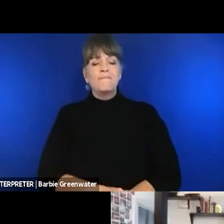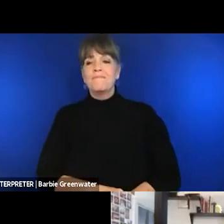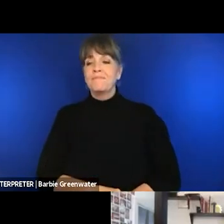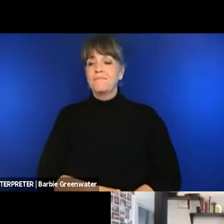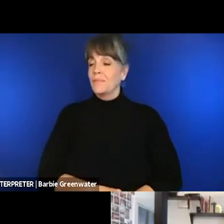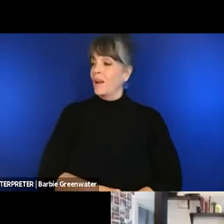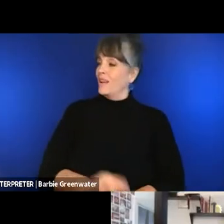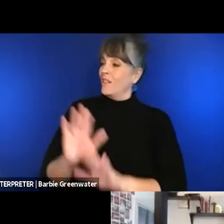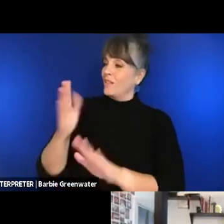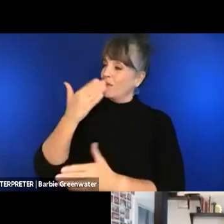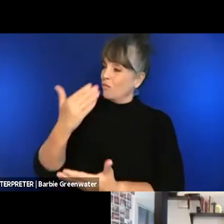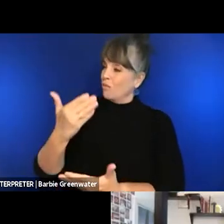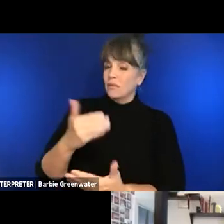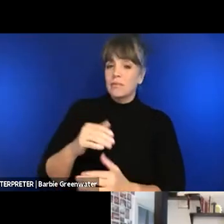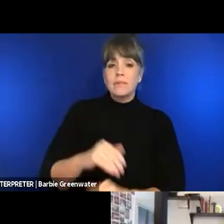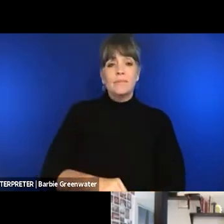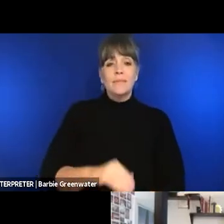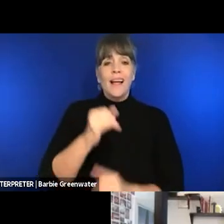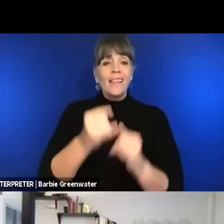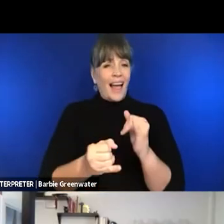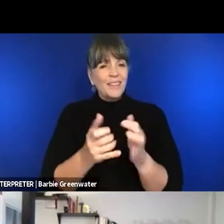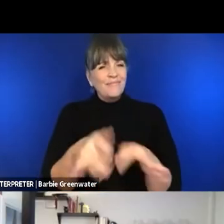And last but not least, Justin.